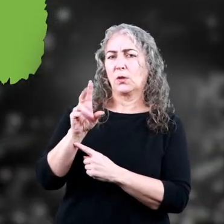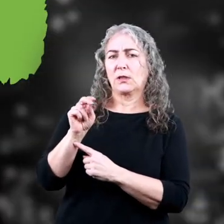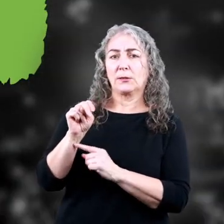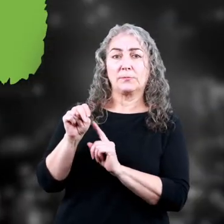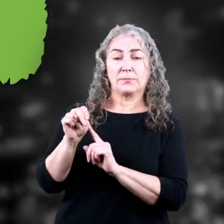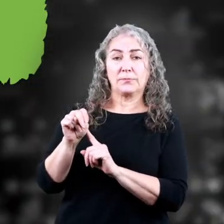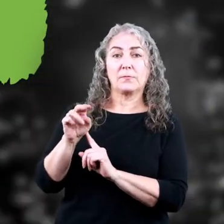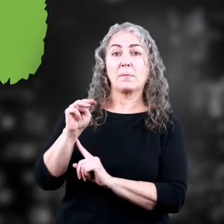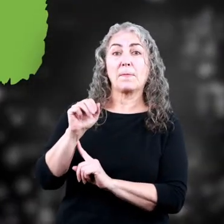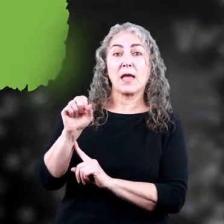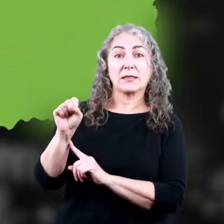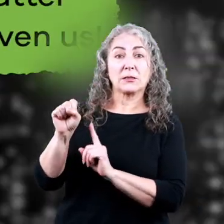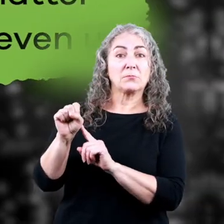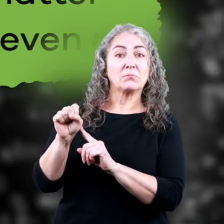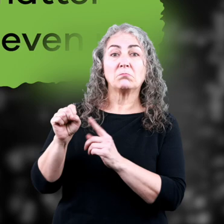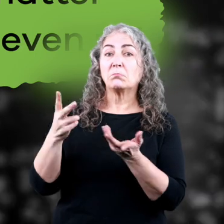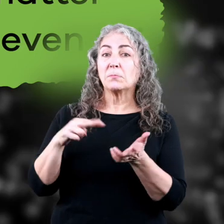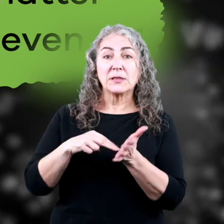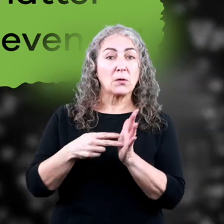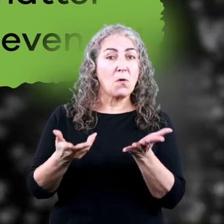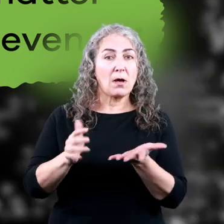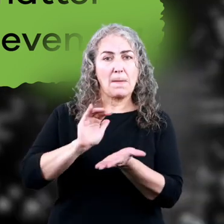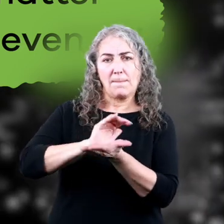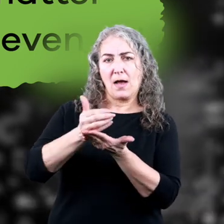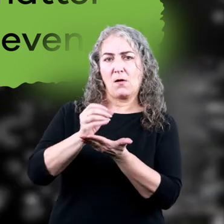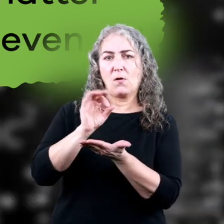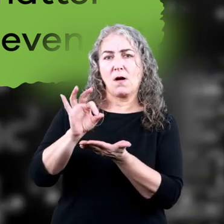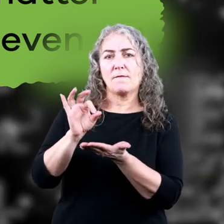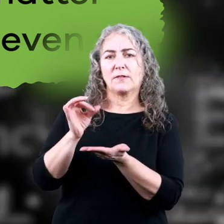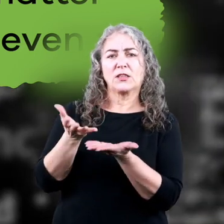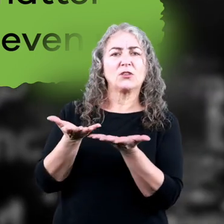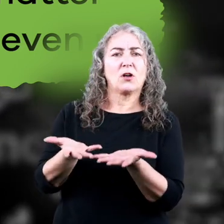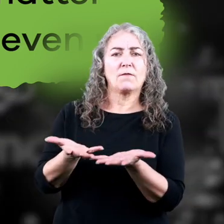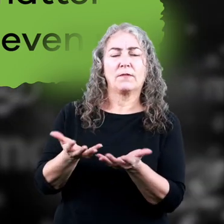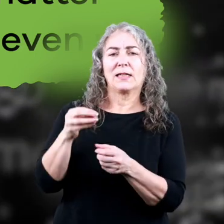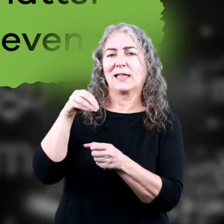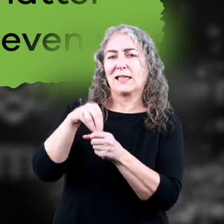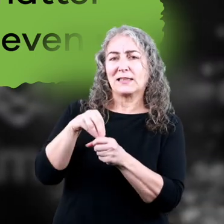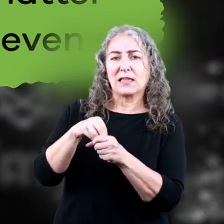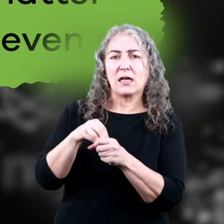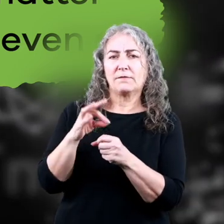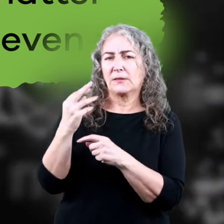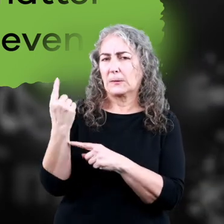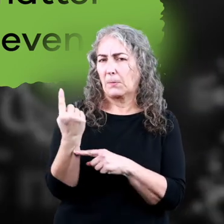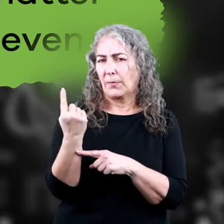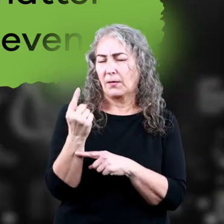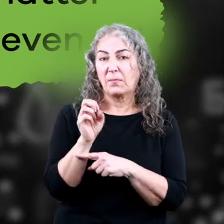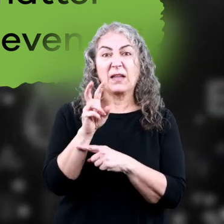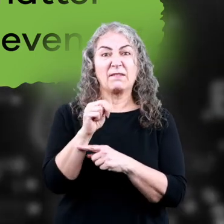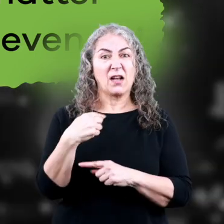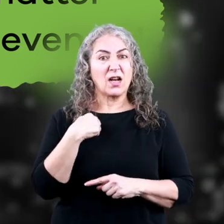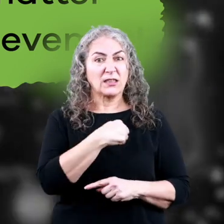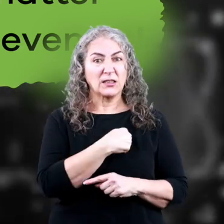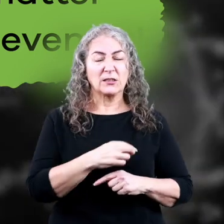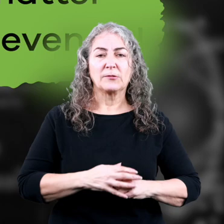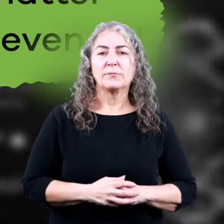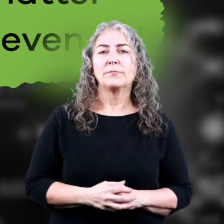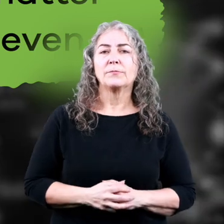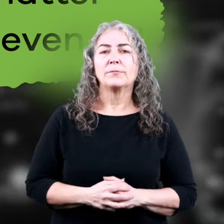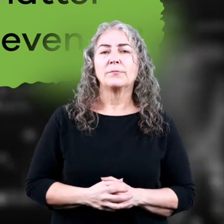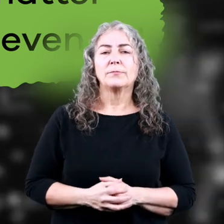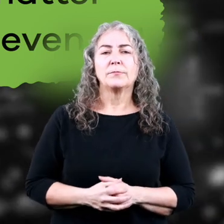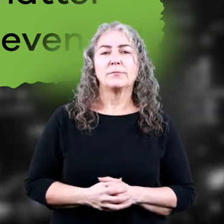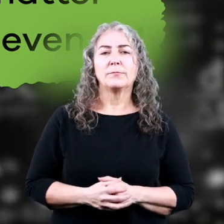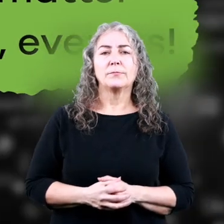equation. Mass is the amount of matter or stuff inside everything, even